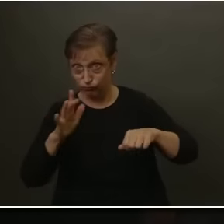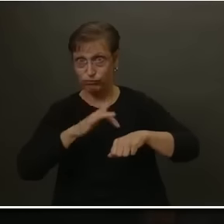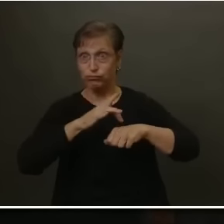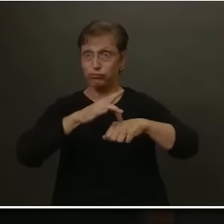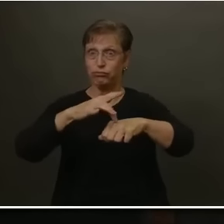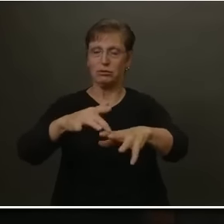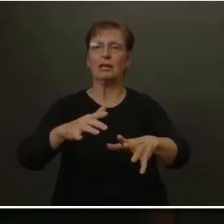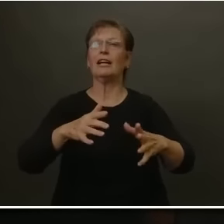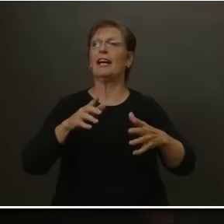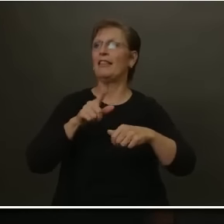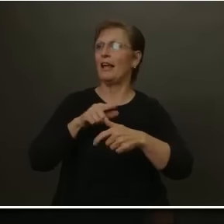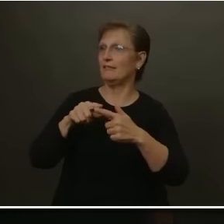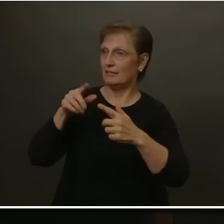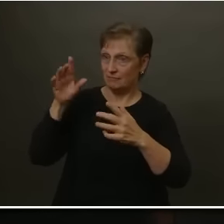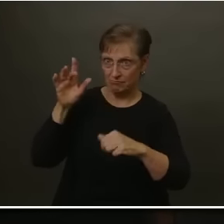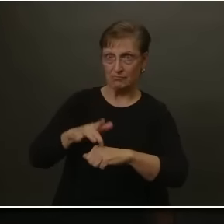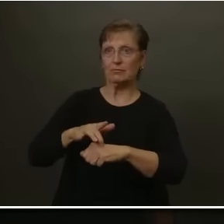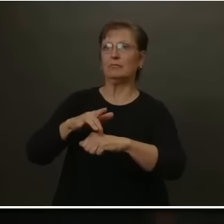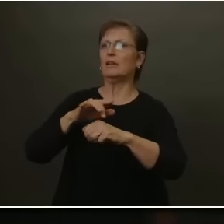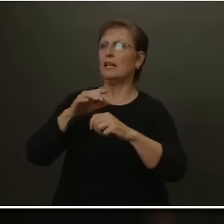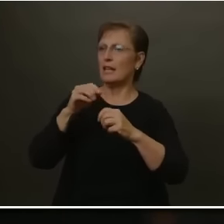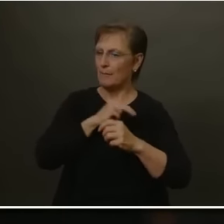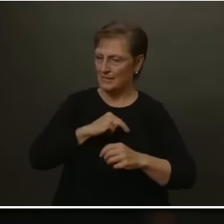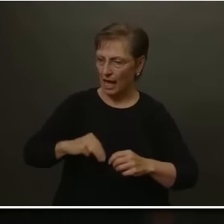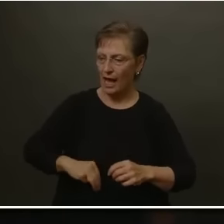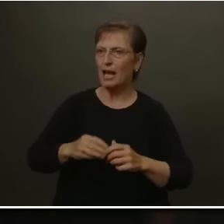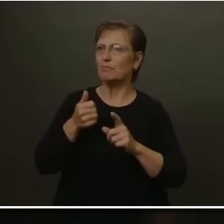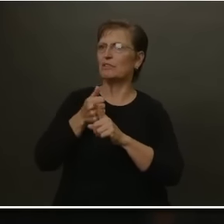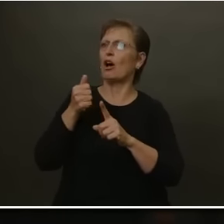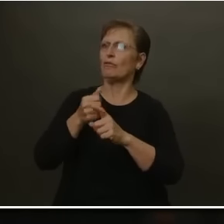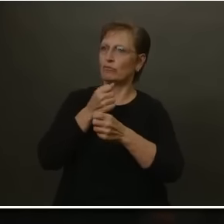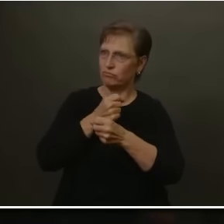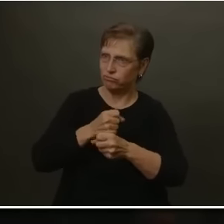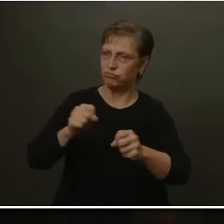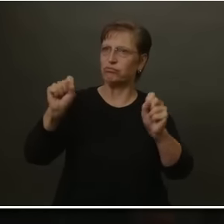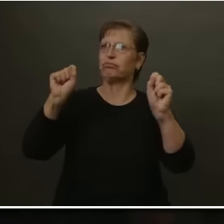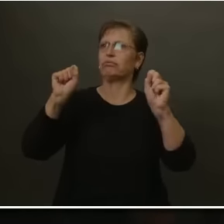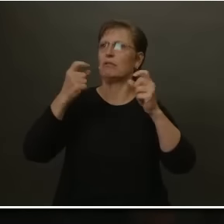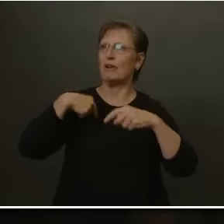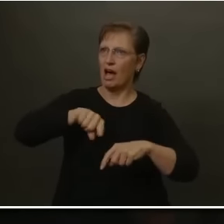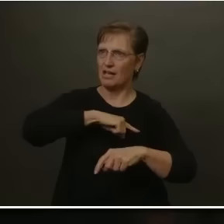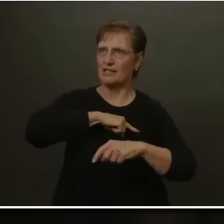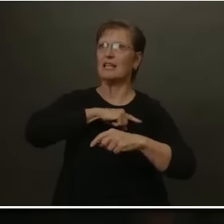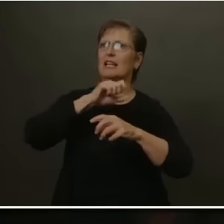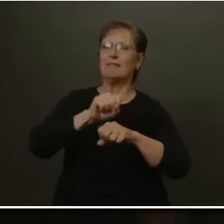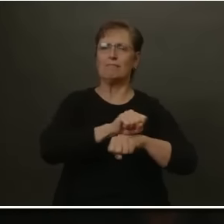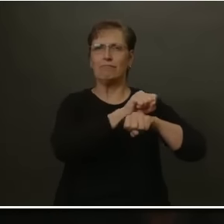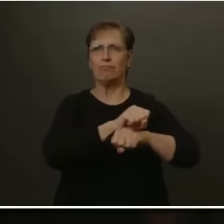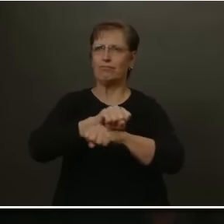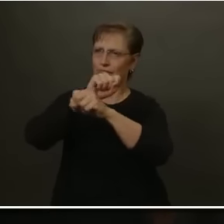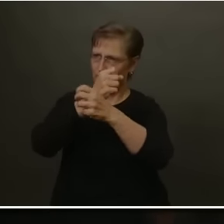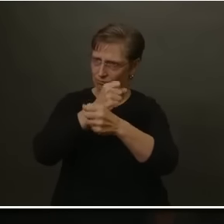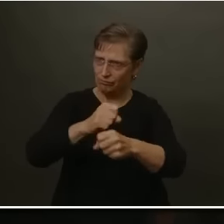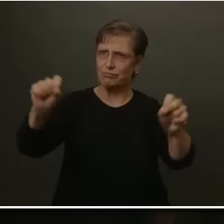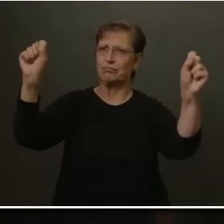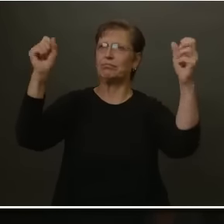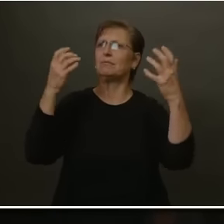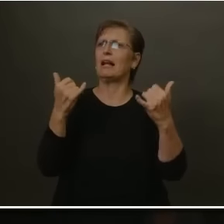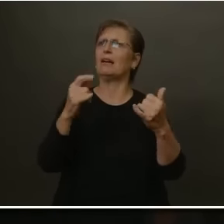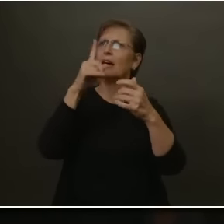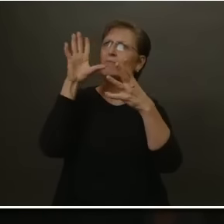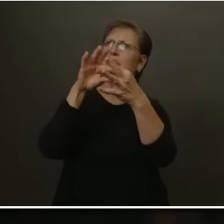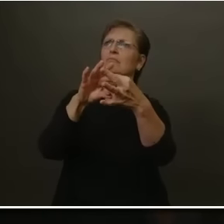to lead us through his death and resurrection from the bondage of sin into everlasting life.